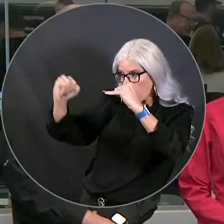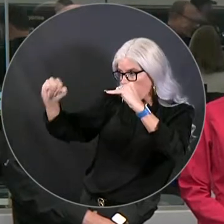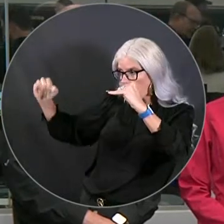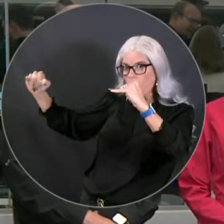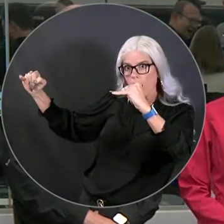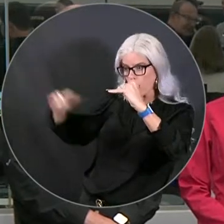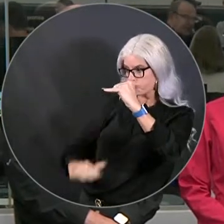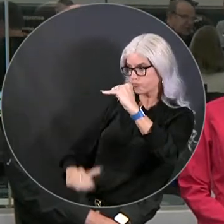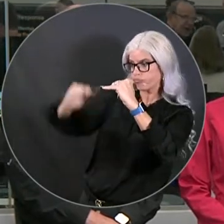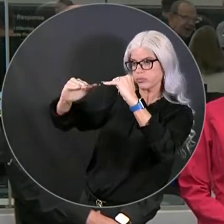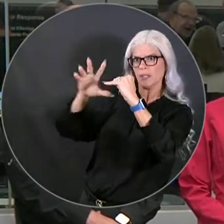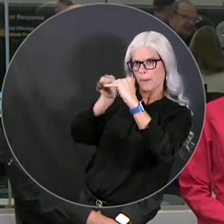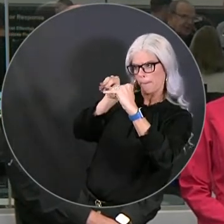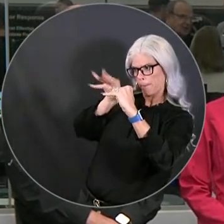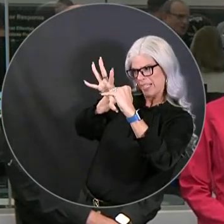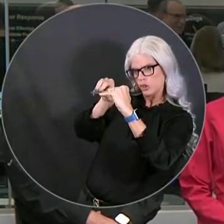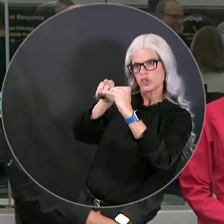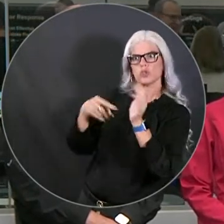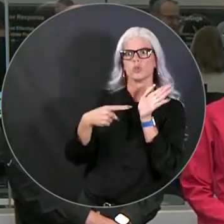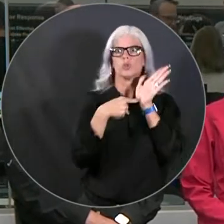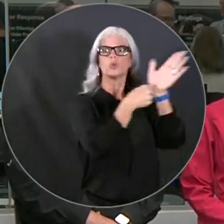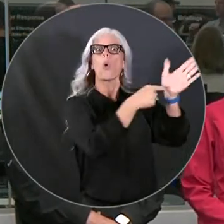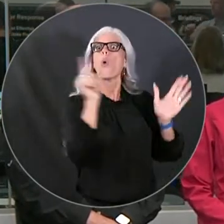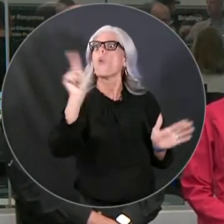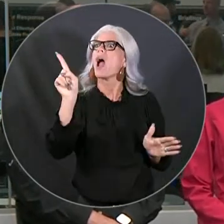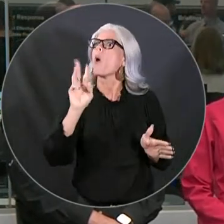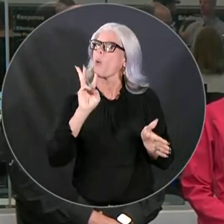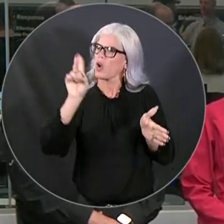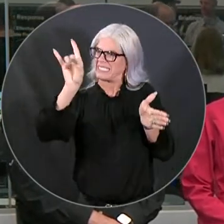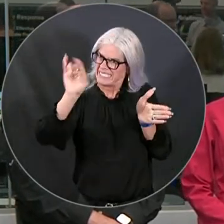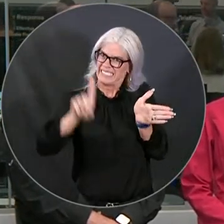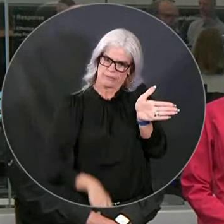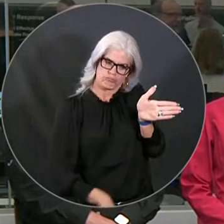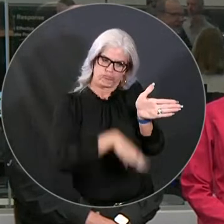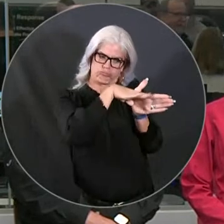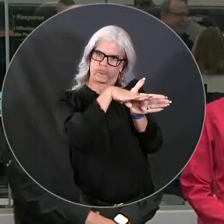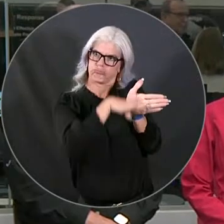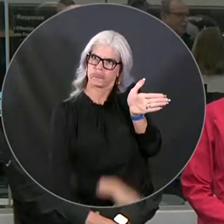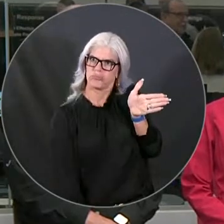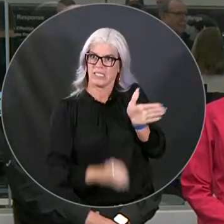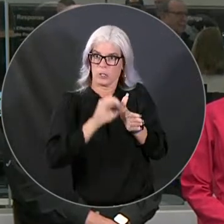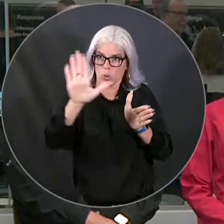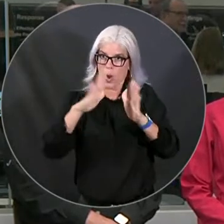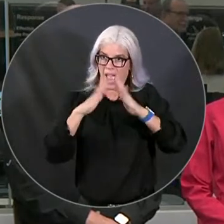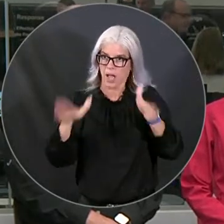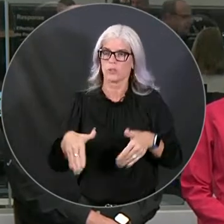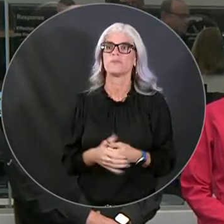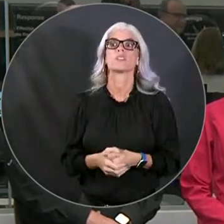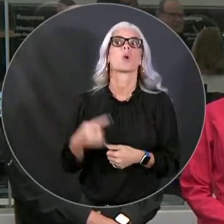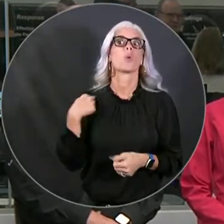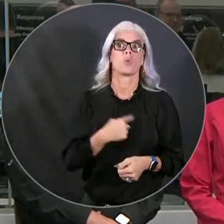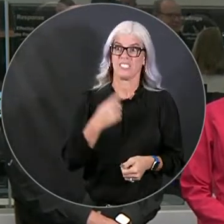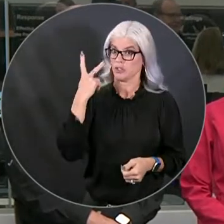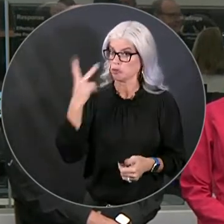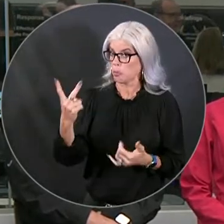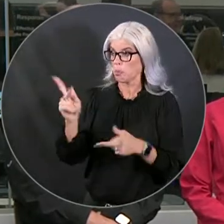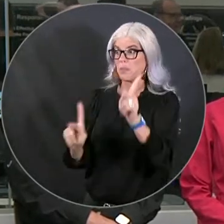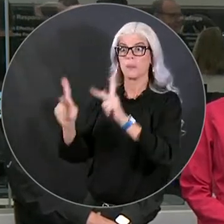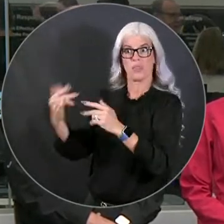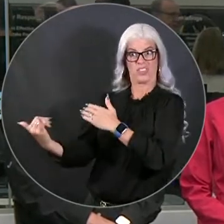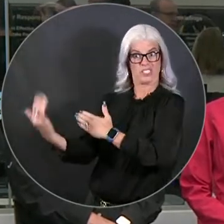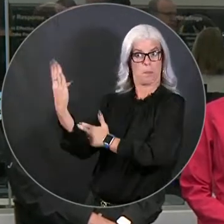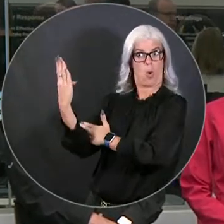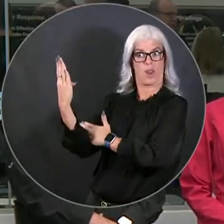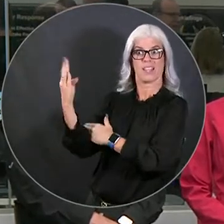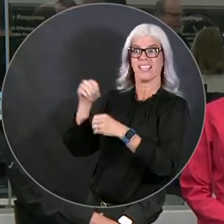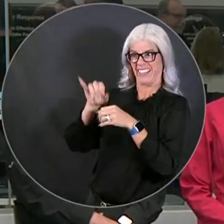you faster. As people have emerged this morning, particularly in the areas that were hard hit, just understand this